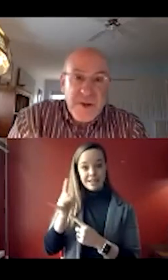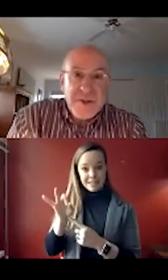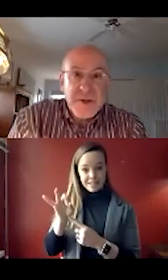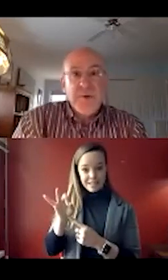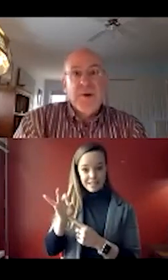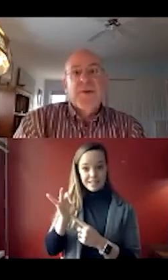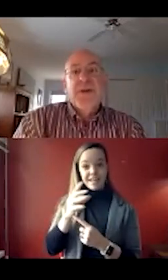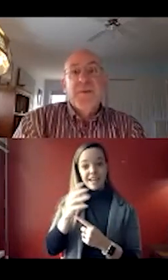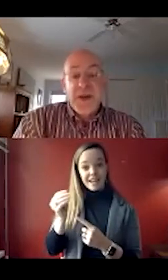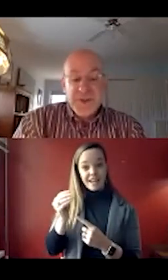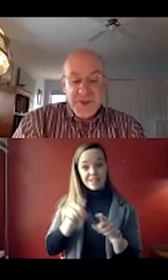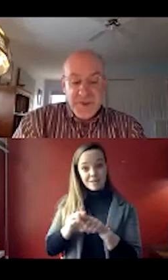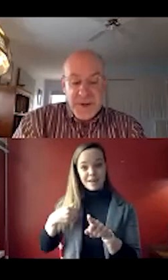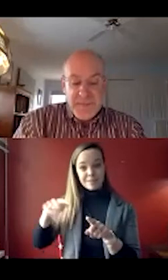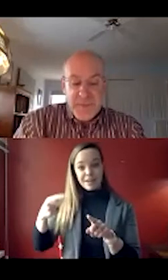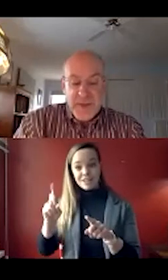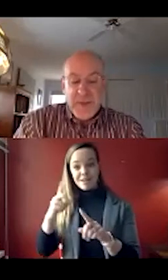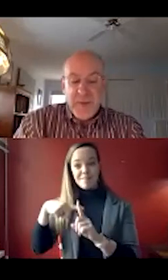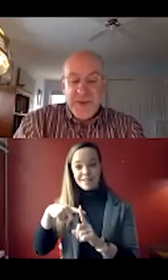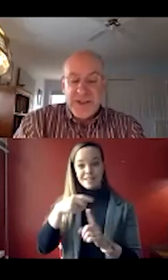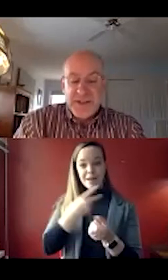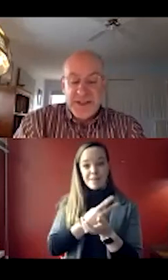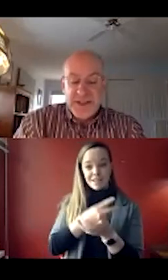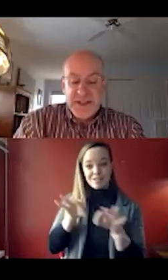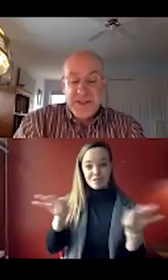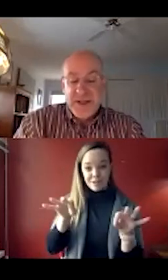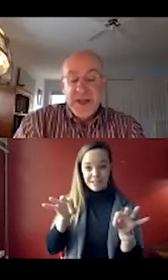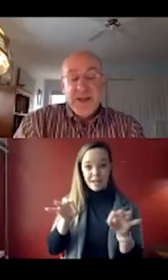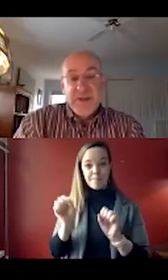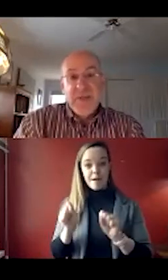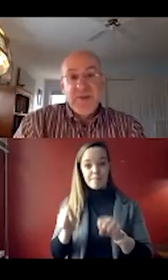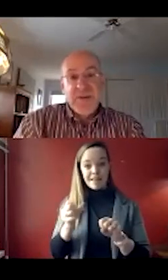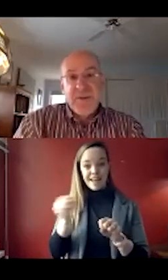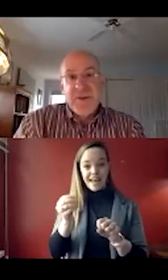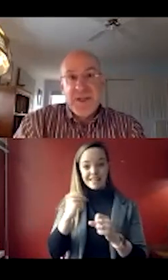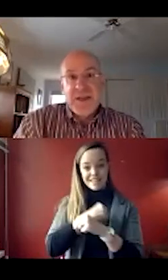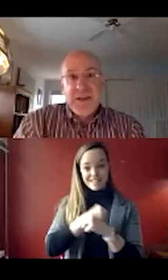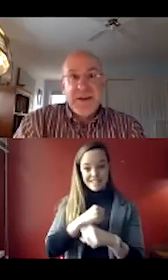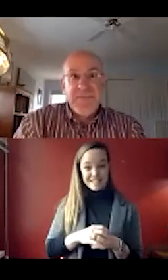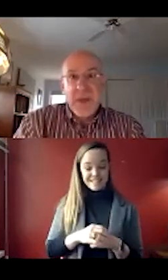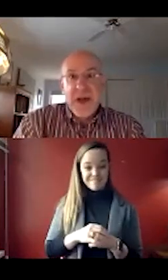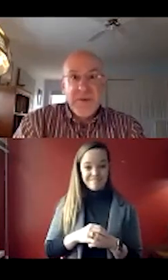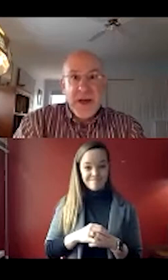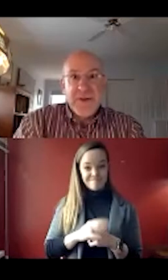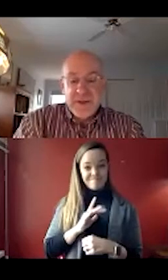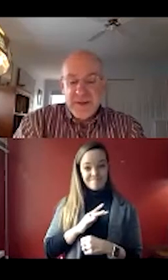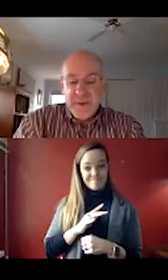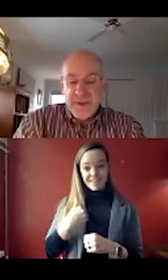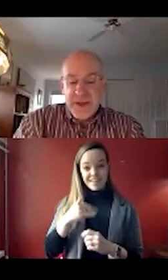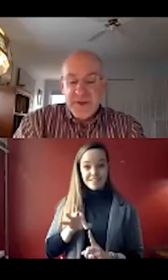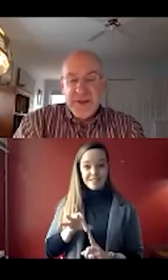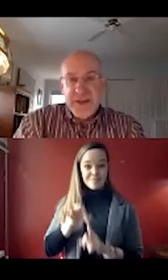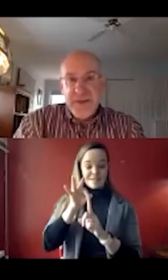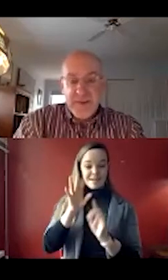PhD, he also obtained a master's degree in probability and statistics, giving him a very unique background in